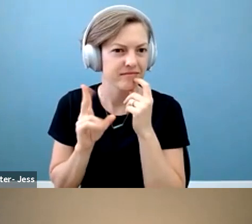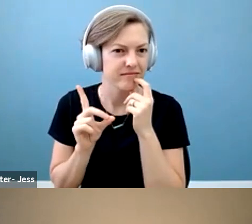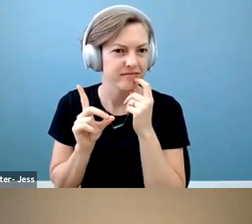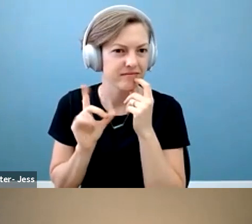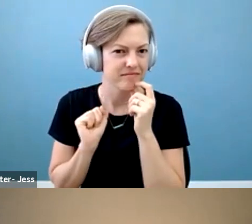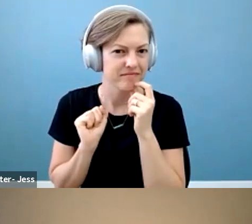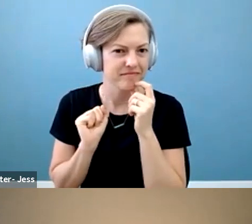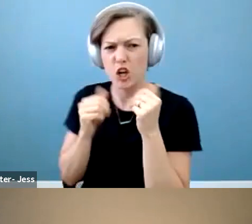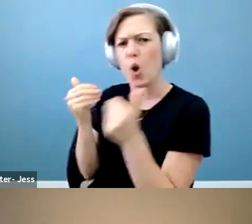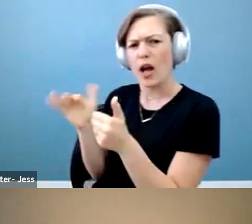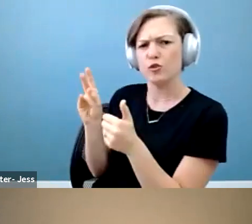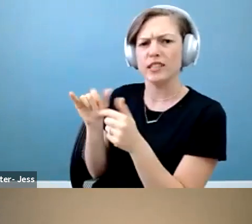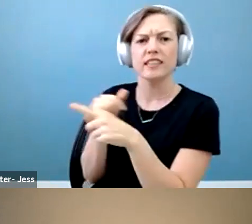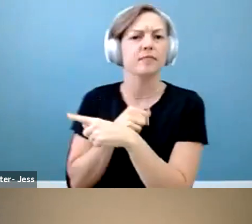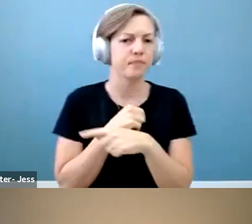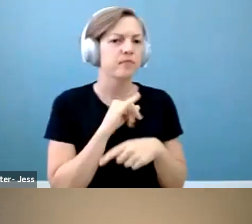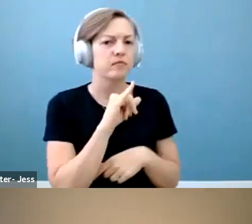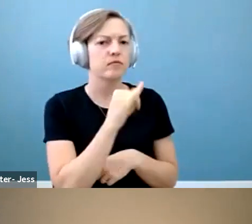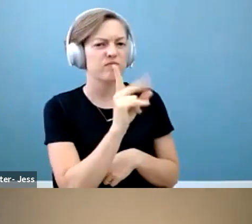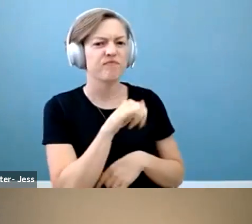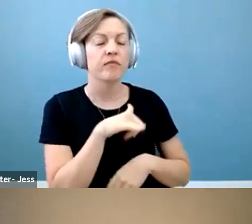Judy, go ahead.